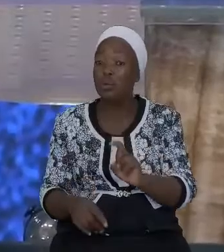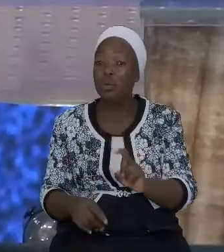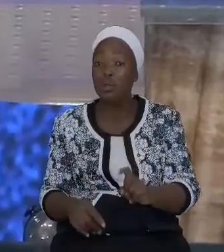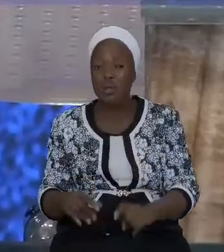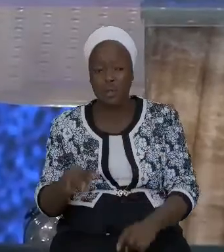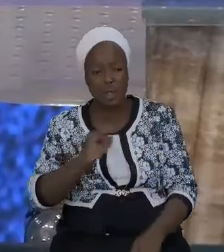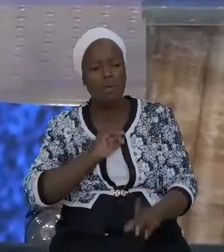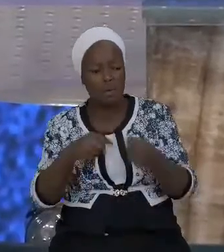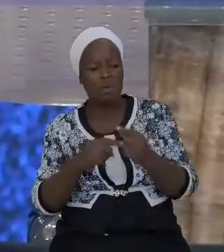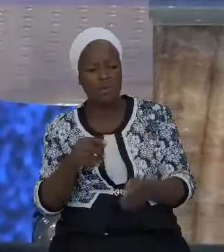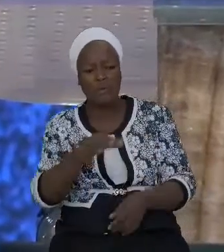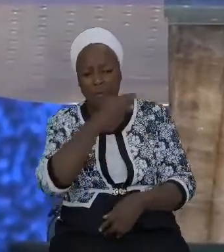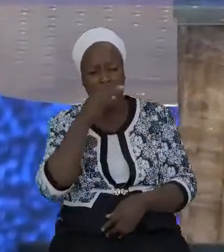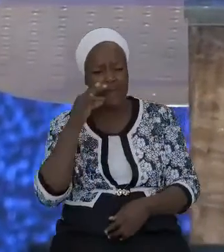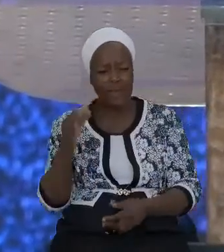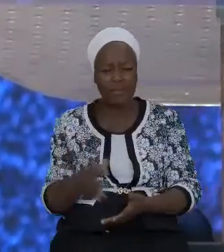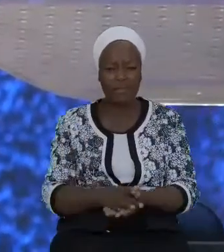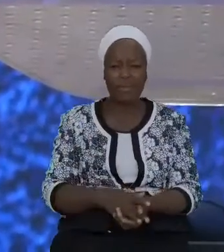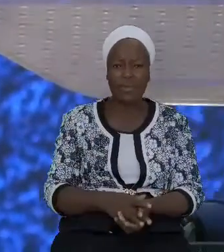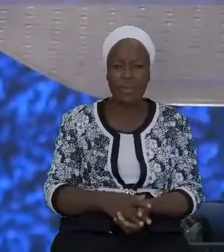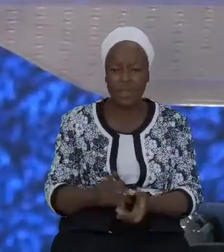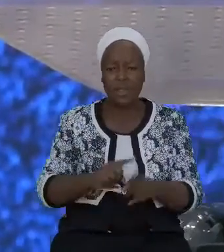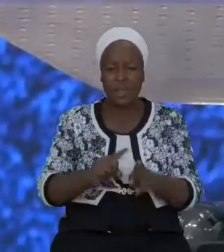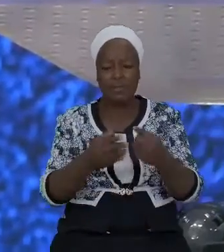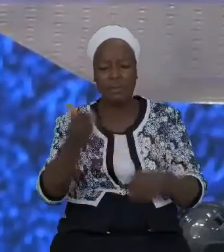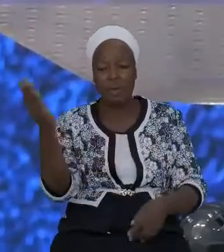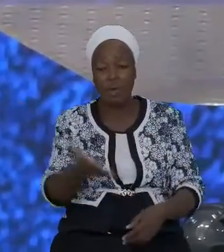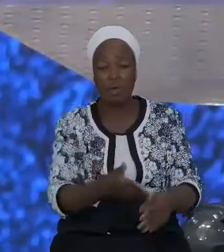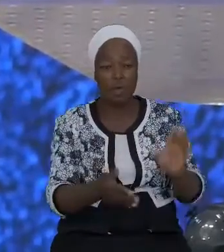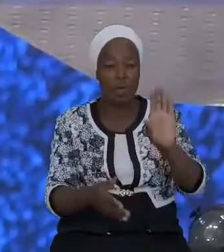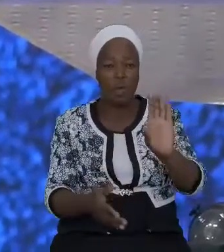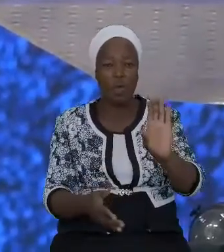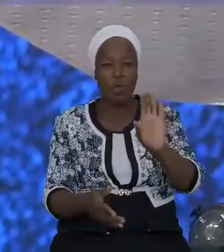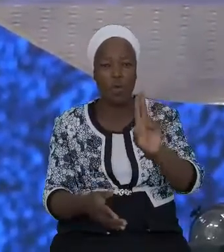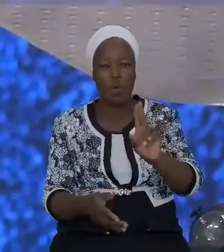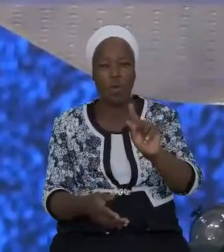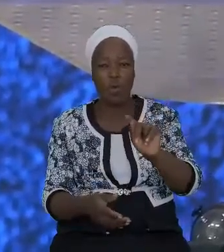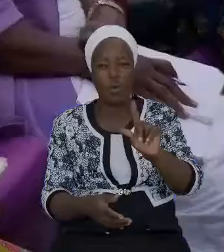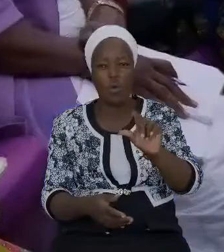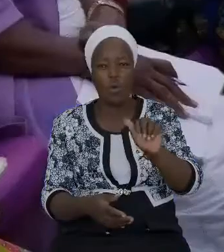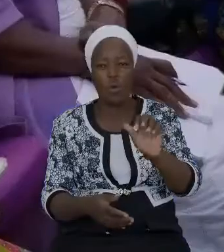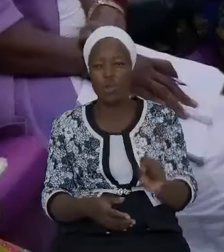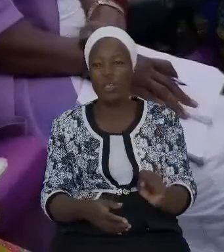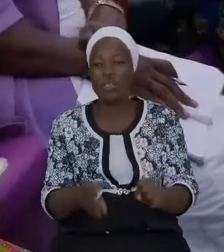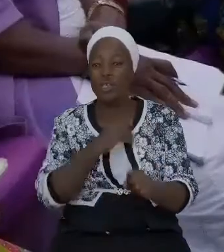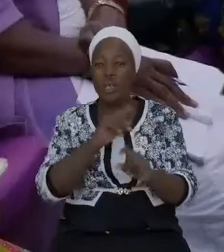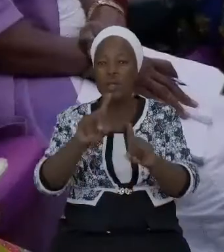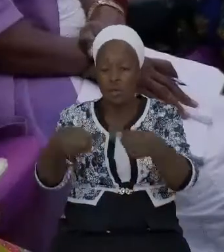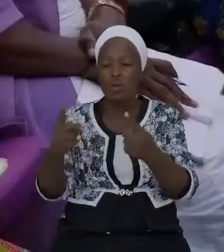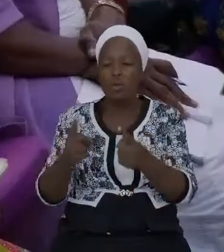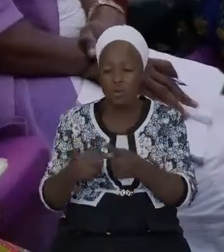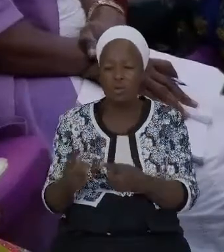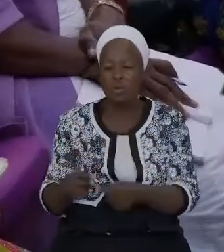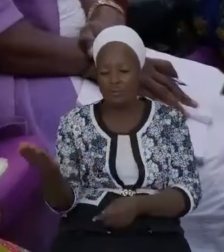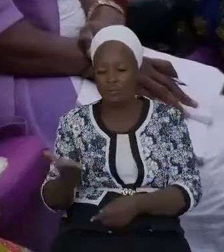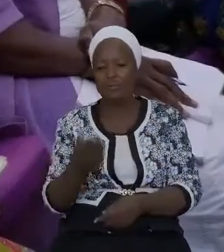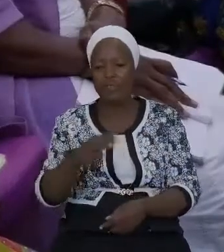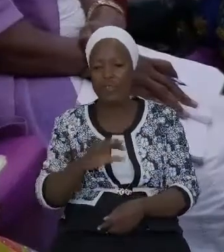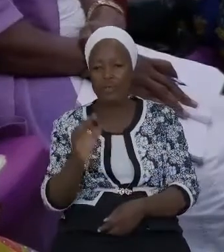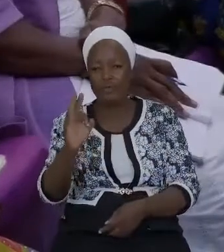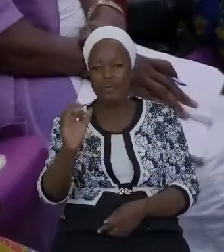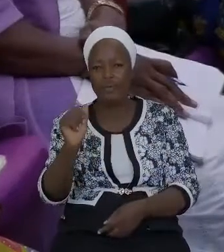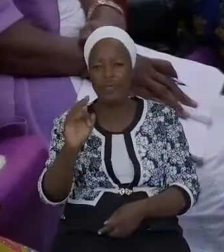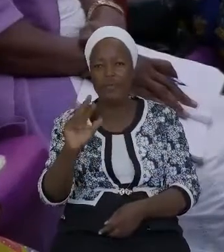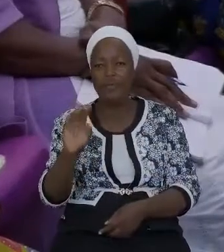do farming. He gave me cutlass, go to the farm. He didn't say, my son, don't do